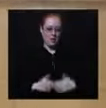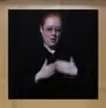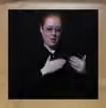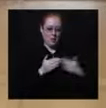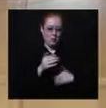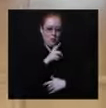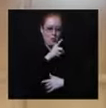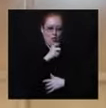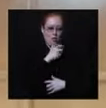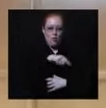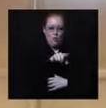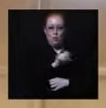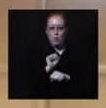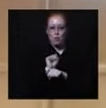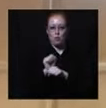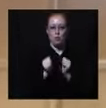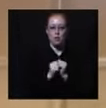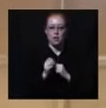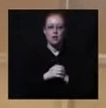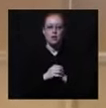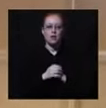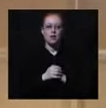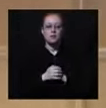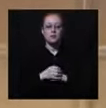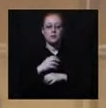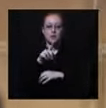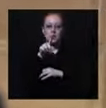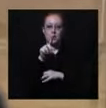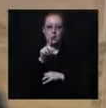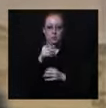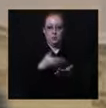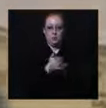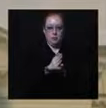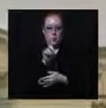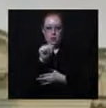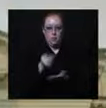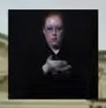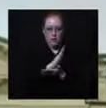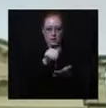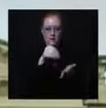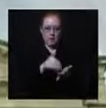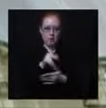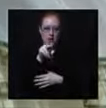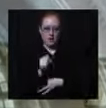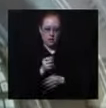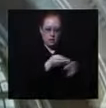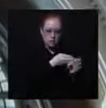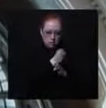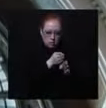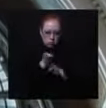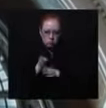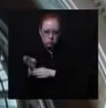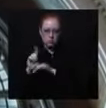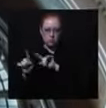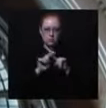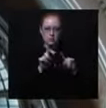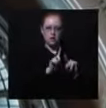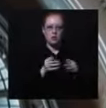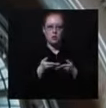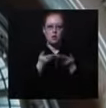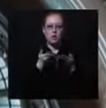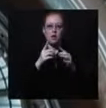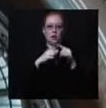they might be dealing with. P&As, like the Disability Rights Center of Kansas, are multidisciplinary organizations that provide a wide